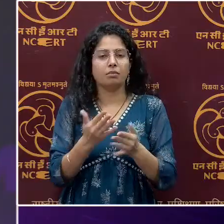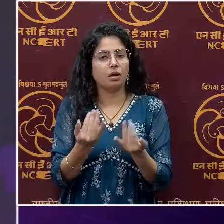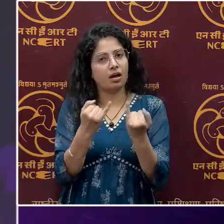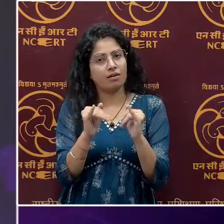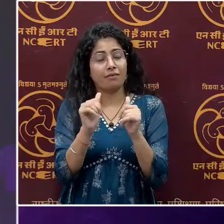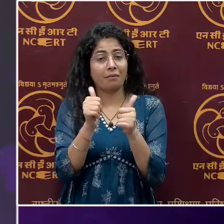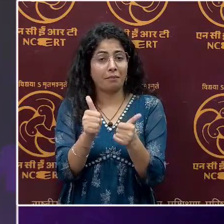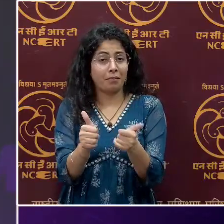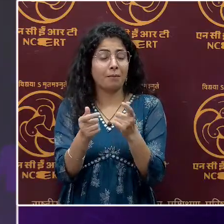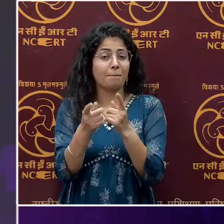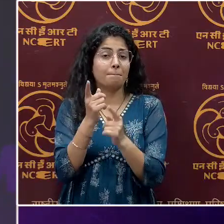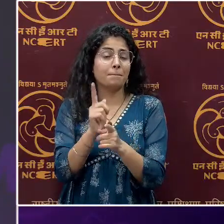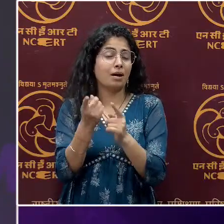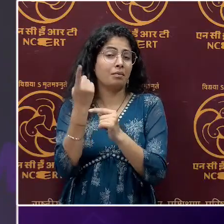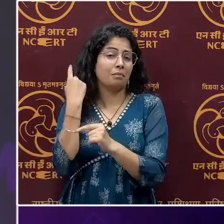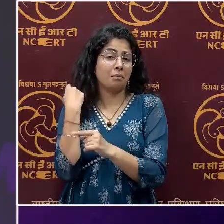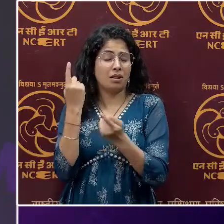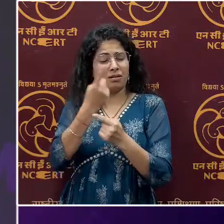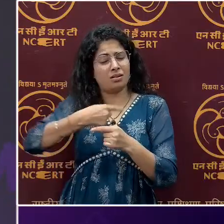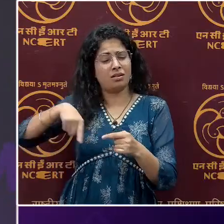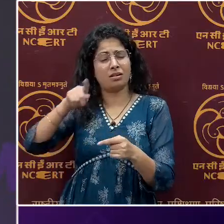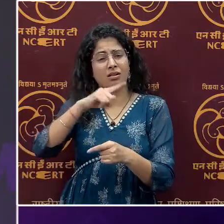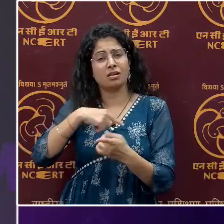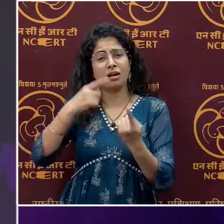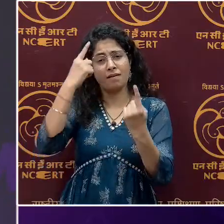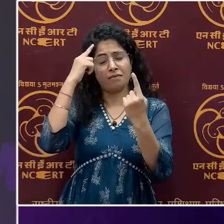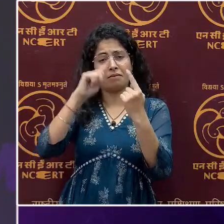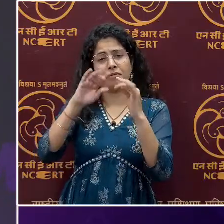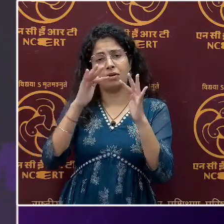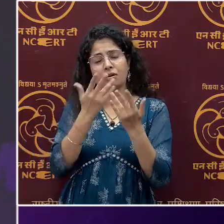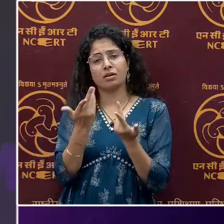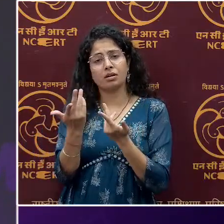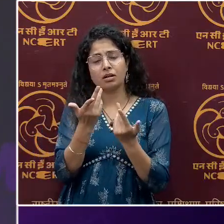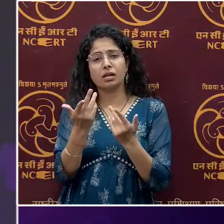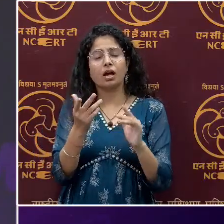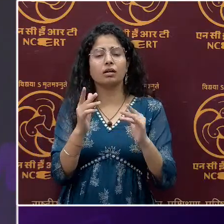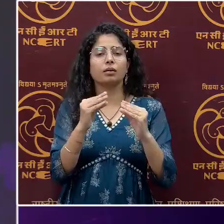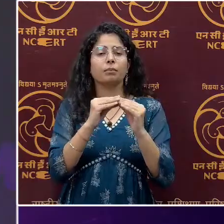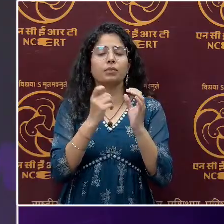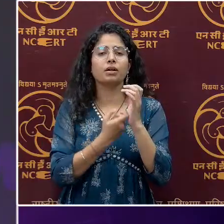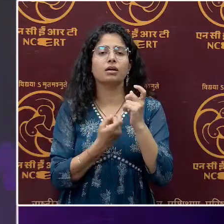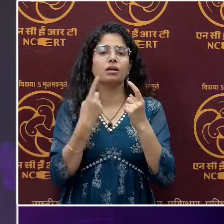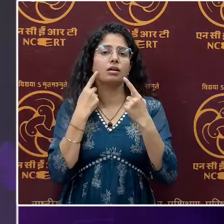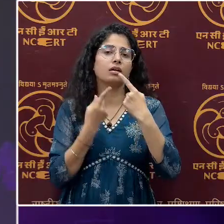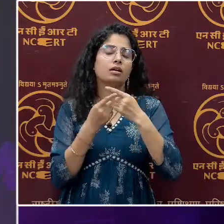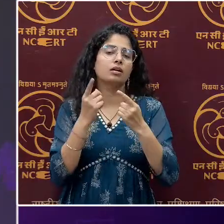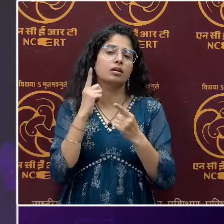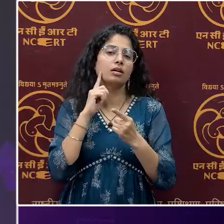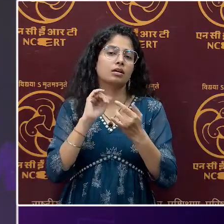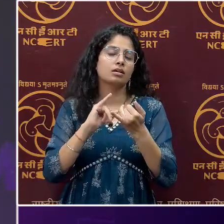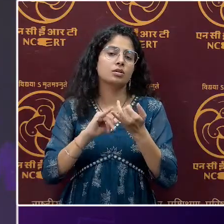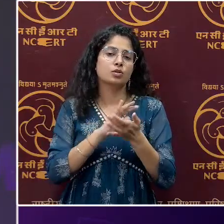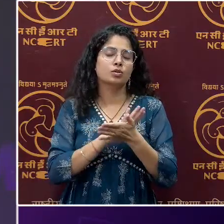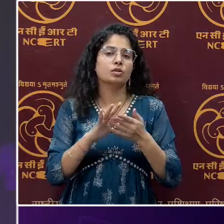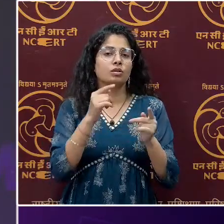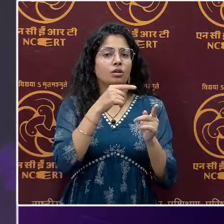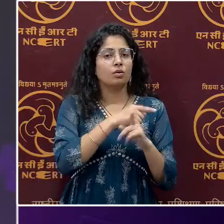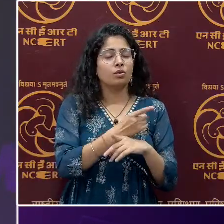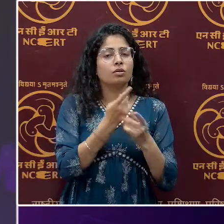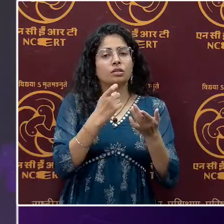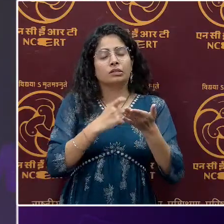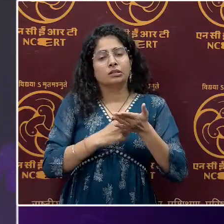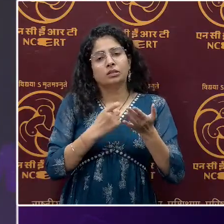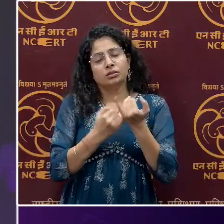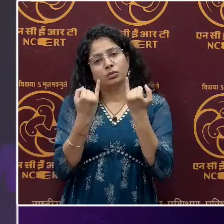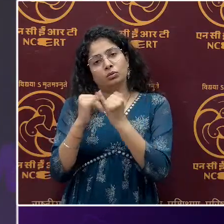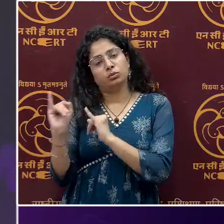at that time, everybody's goal was to get freedom from the British rule. Yes, and and their operation as well.